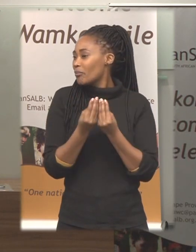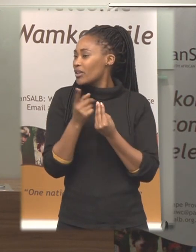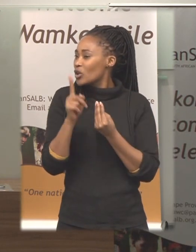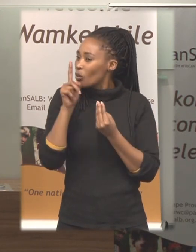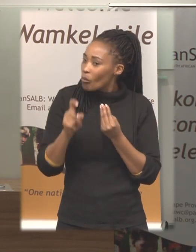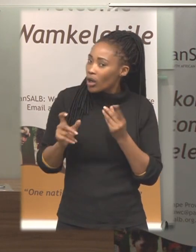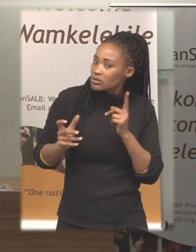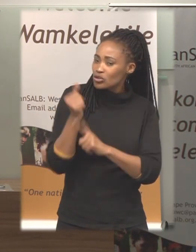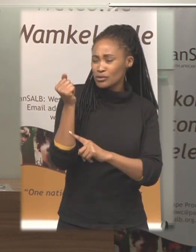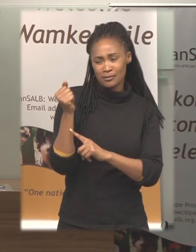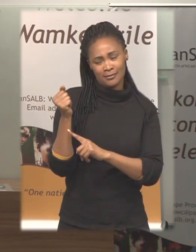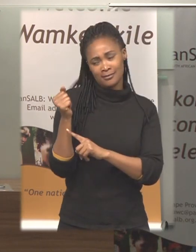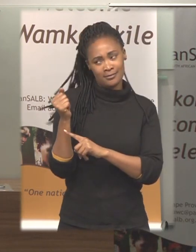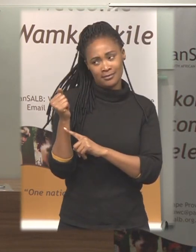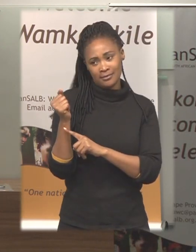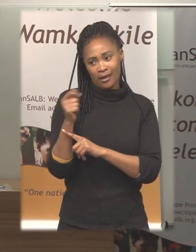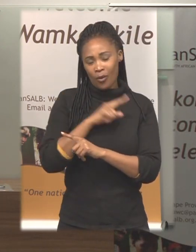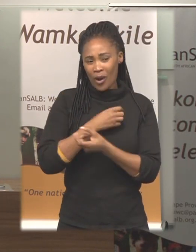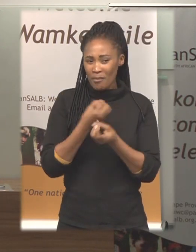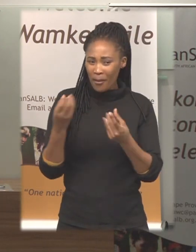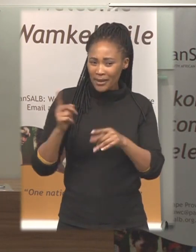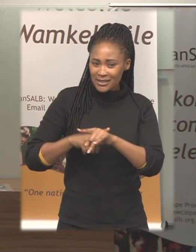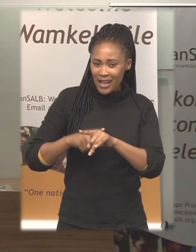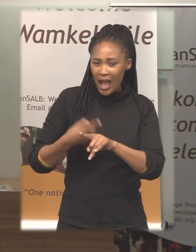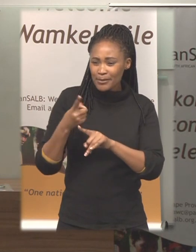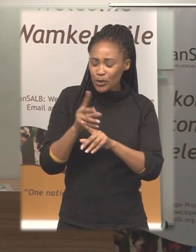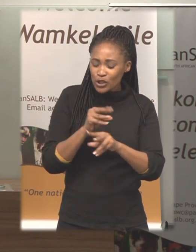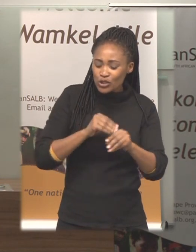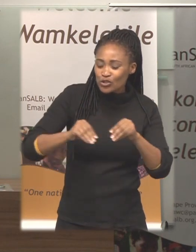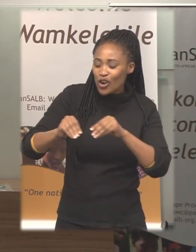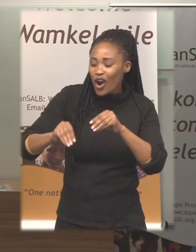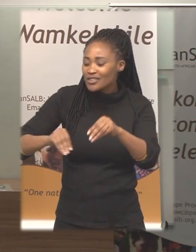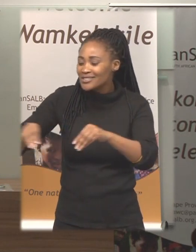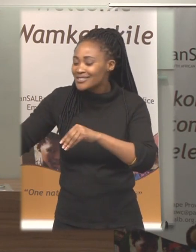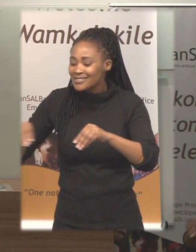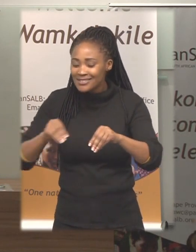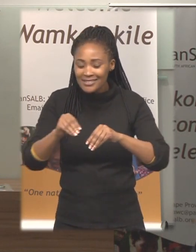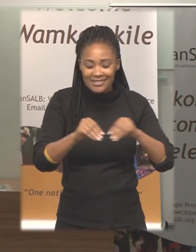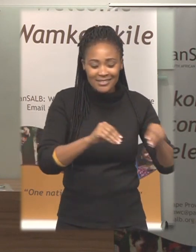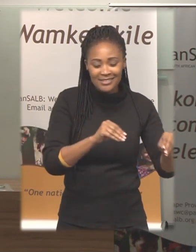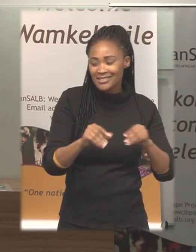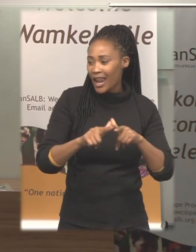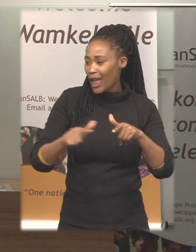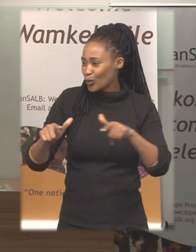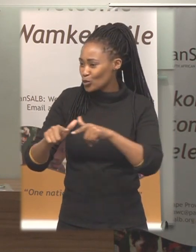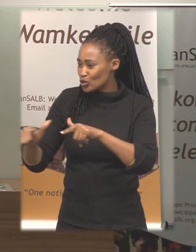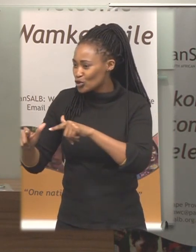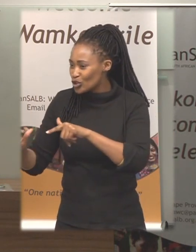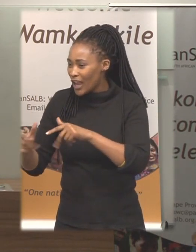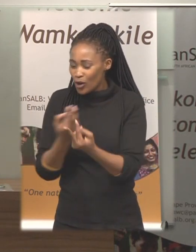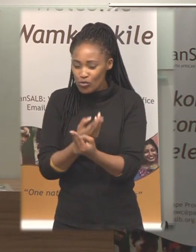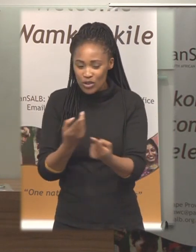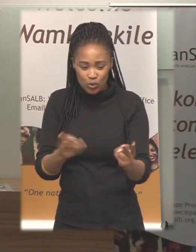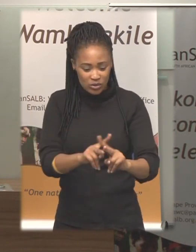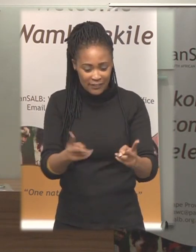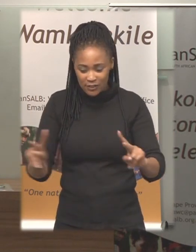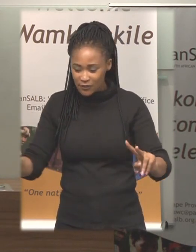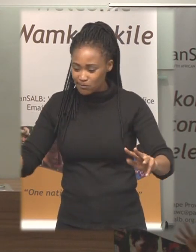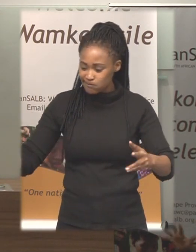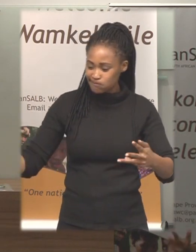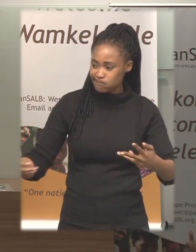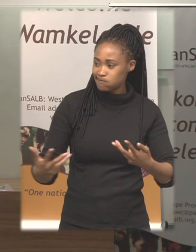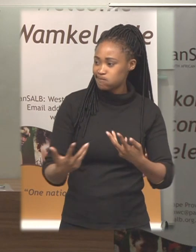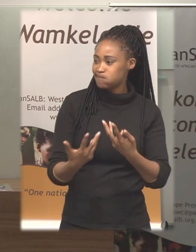in the end, because often it's about translanguaging and bringing resources together that itself makes the